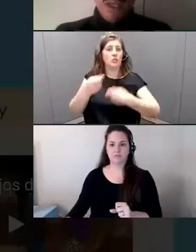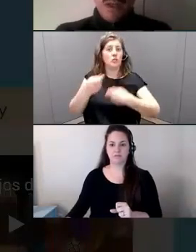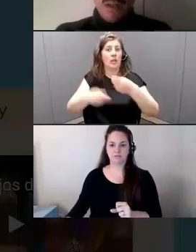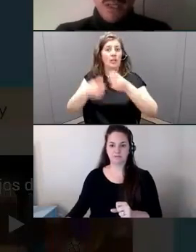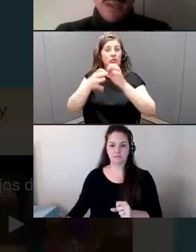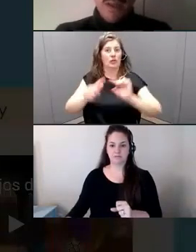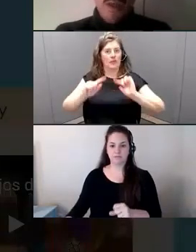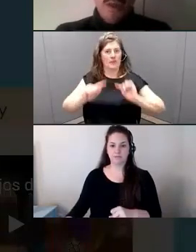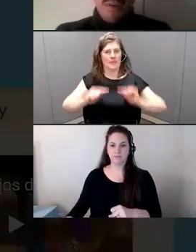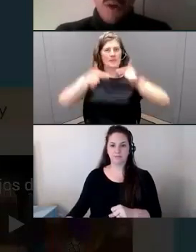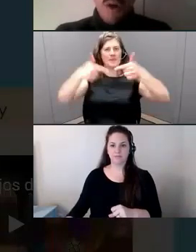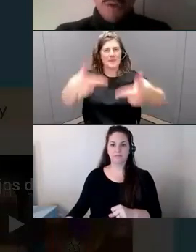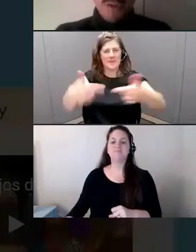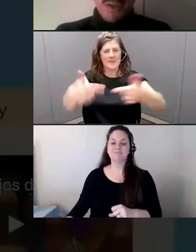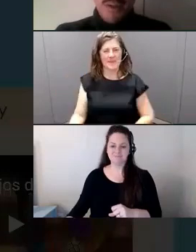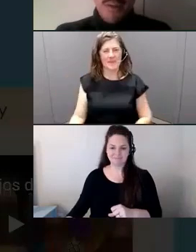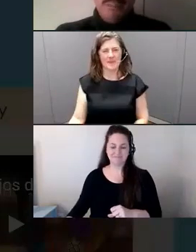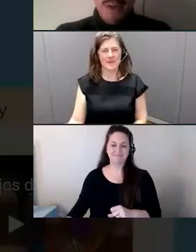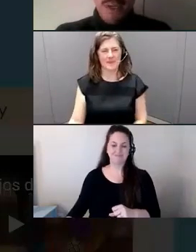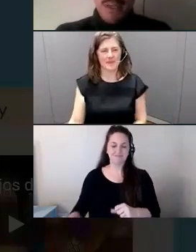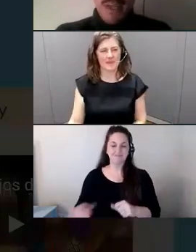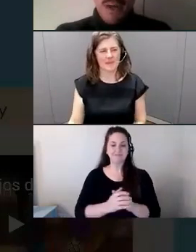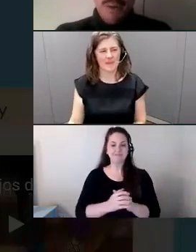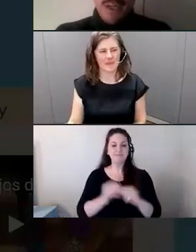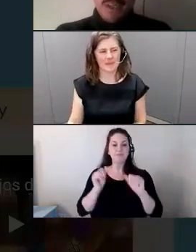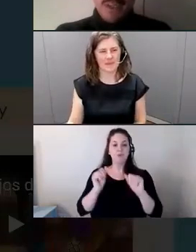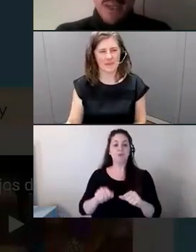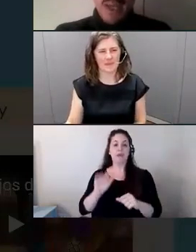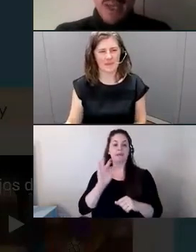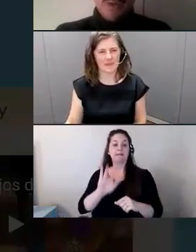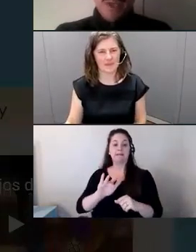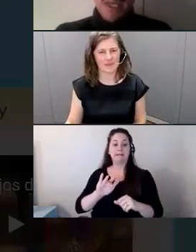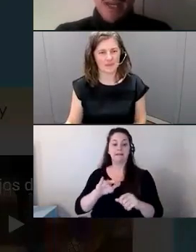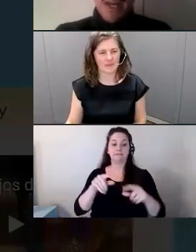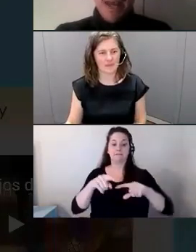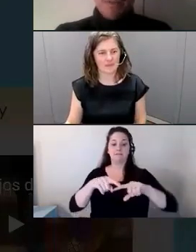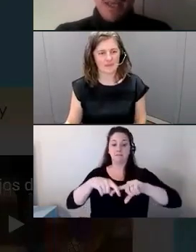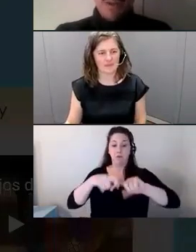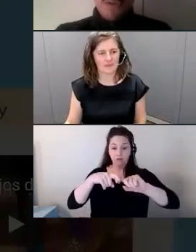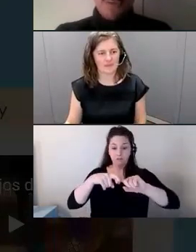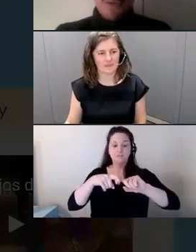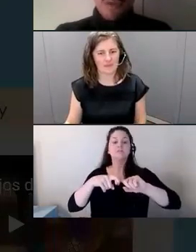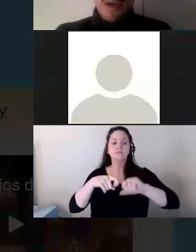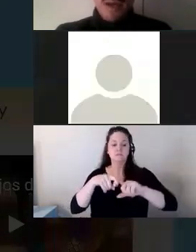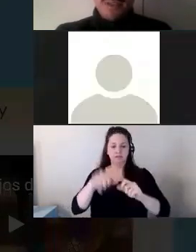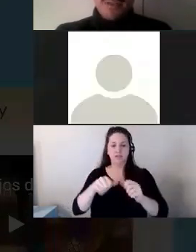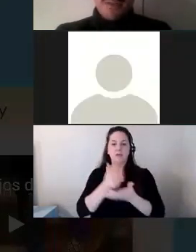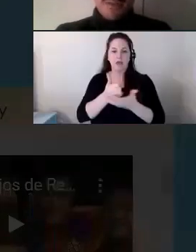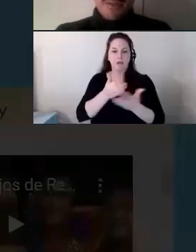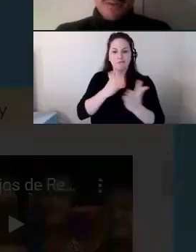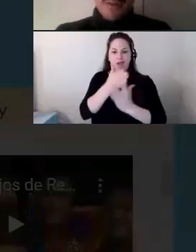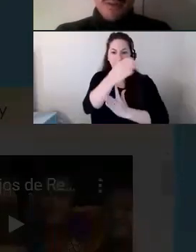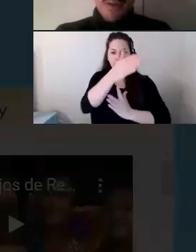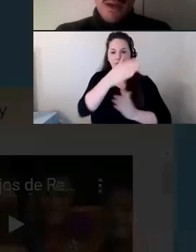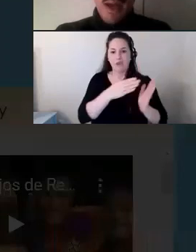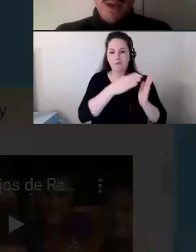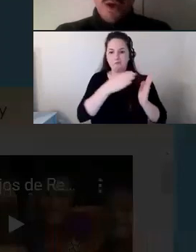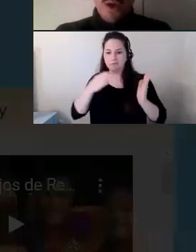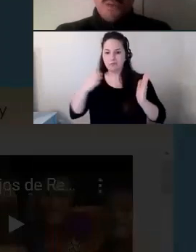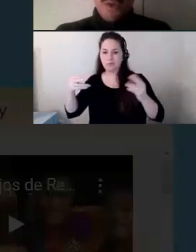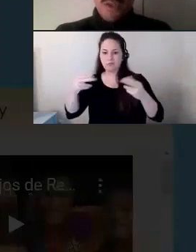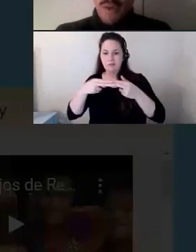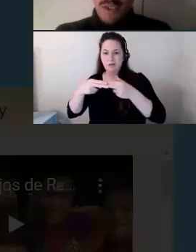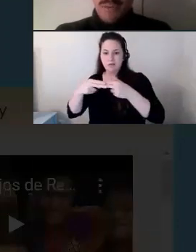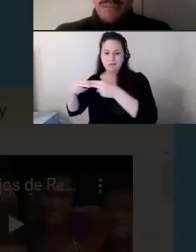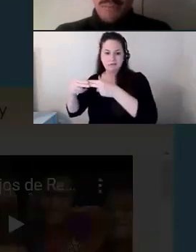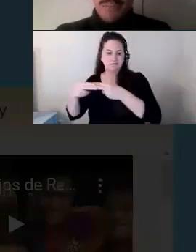we can click the pause button down here, and we can navigate through the slides at our